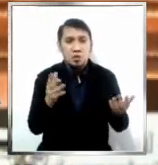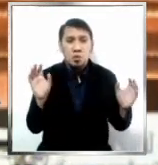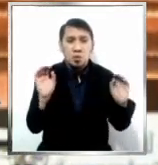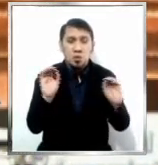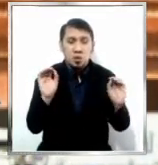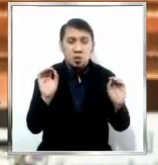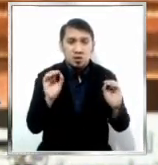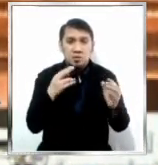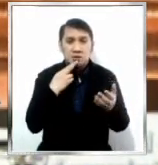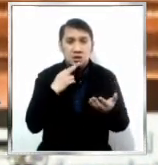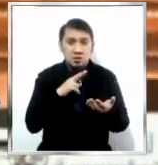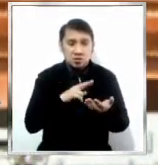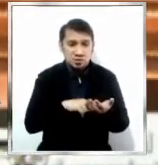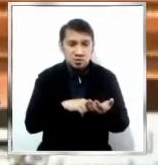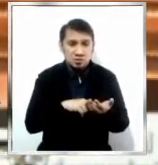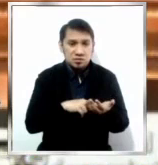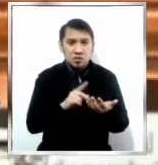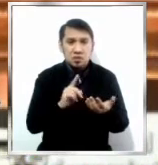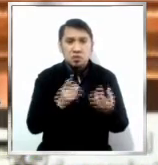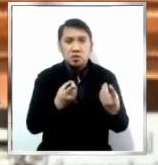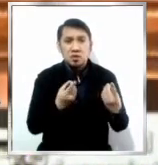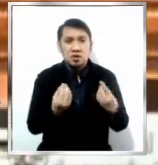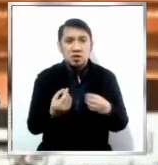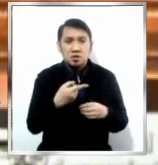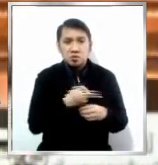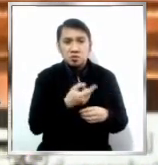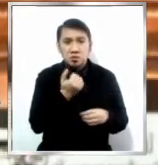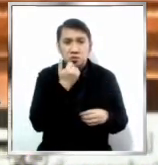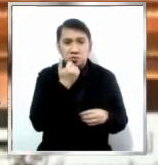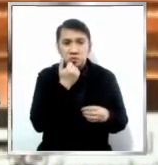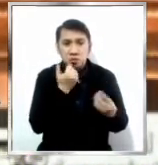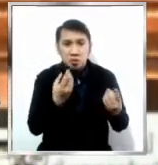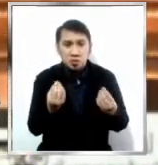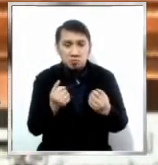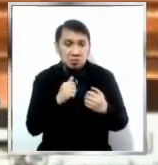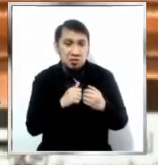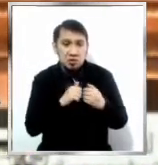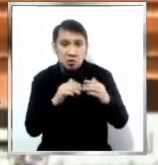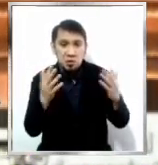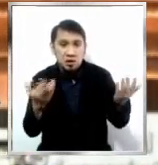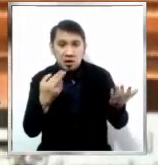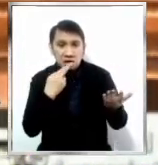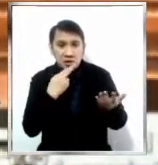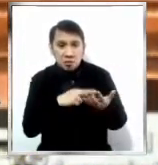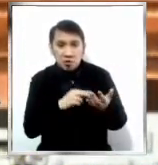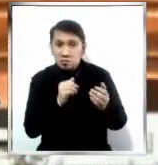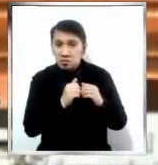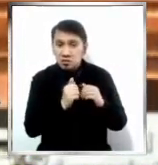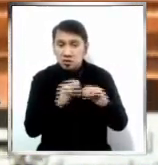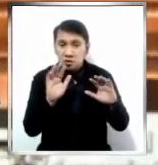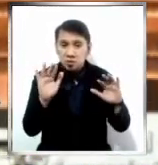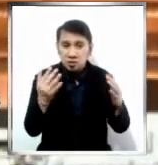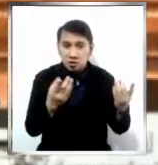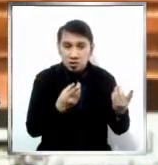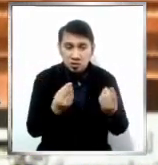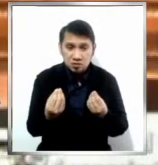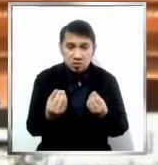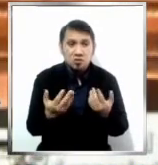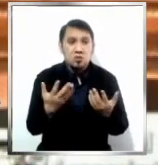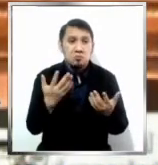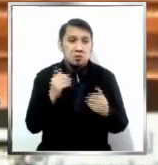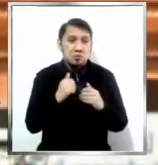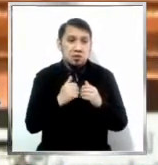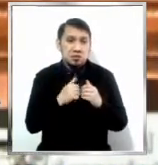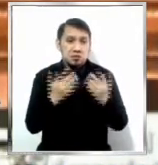sumbong, di wala ginawa yung tao masama. Na in fairness, tapos na yung kwintada, he